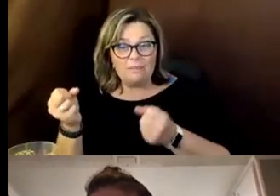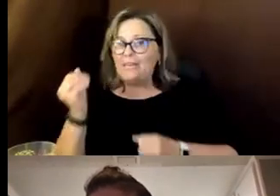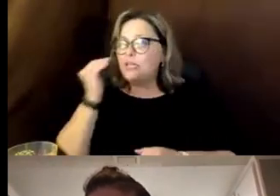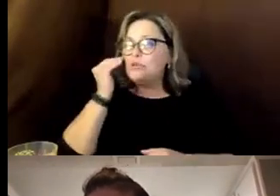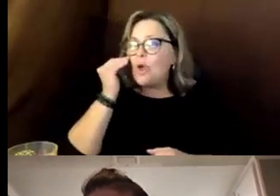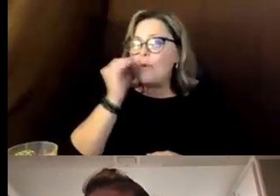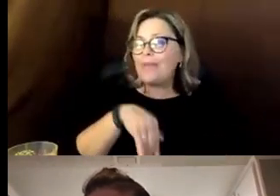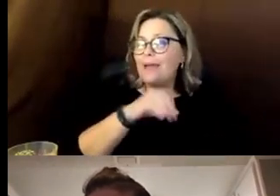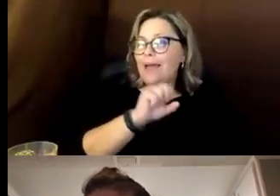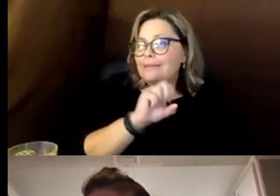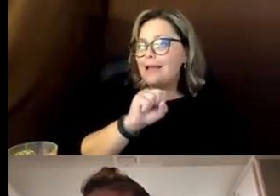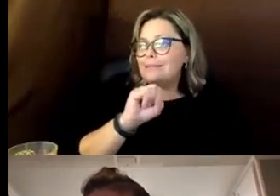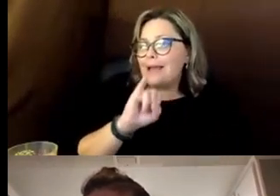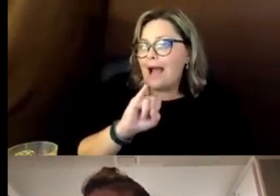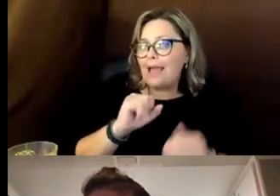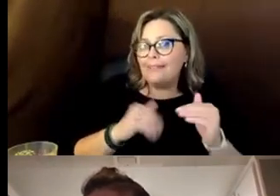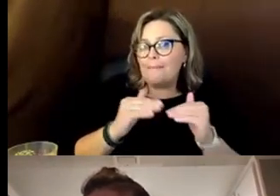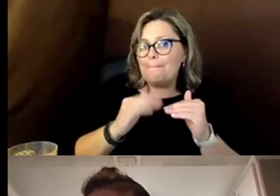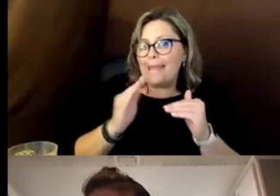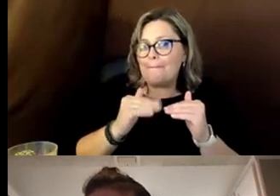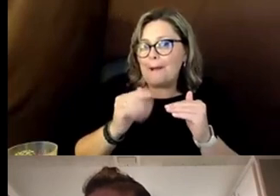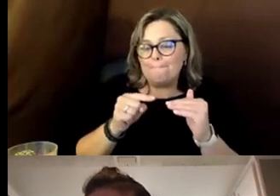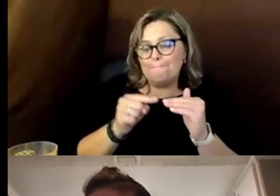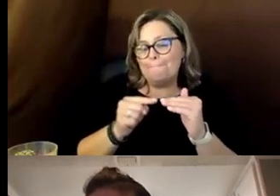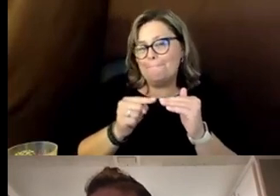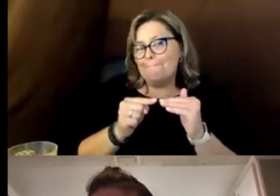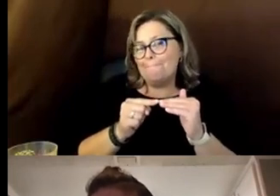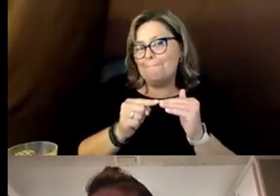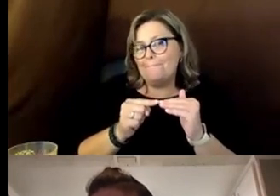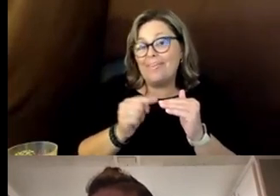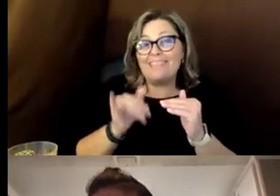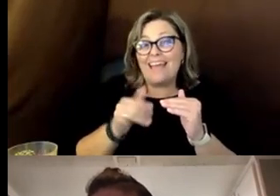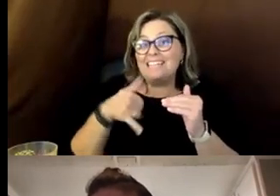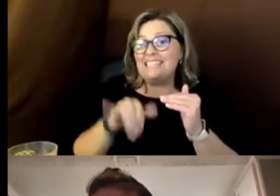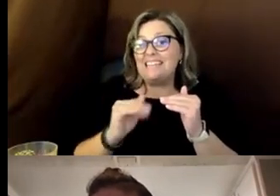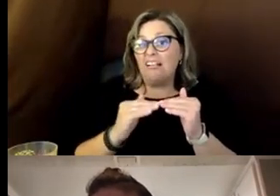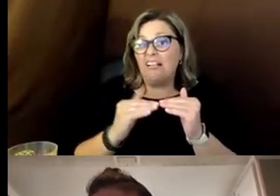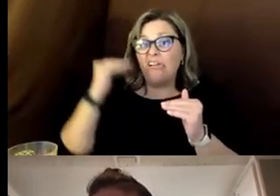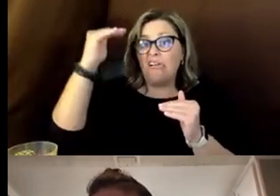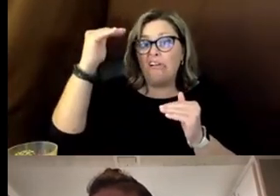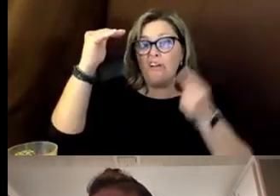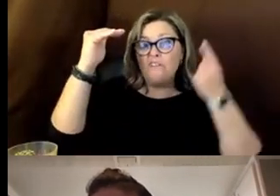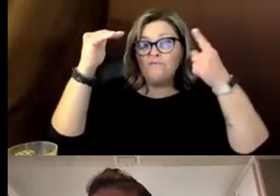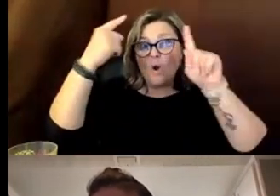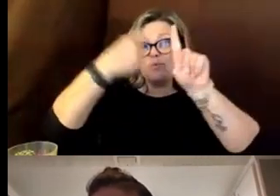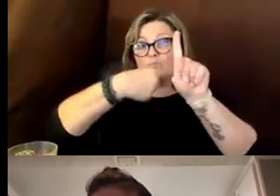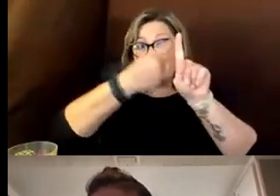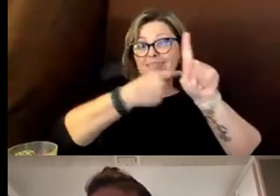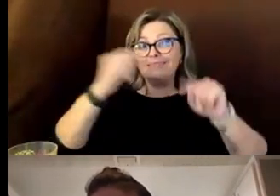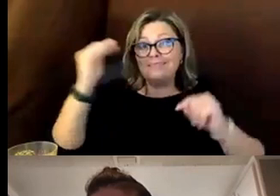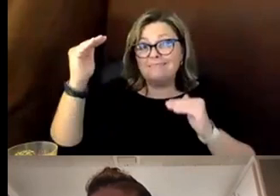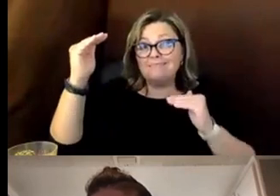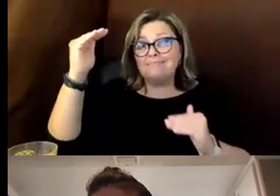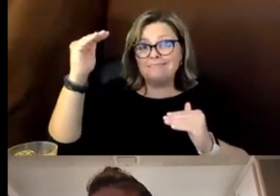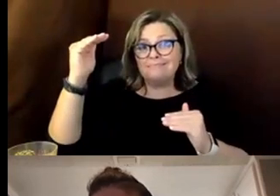at that baseline kind of minimum level it provides, is far below what you need to pay the rent in even a more